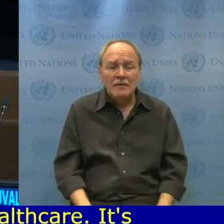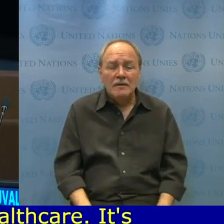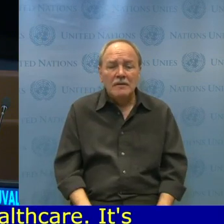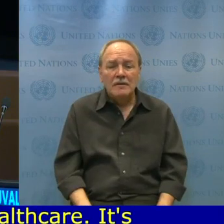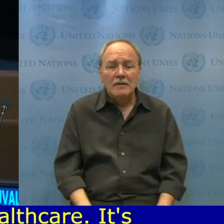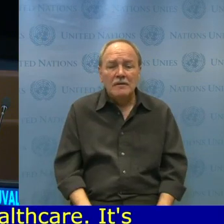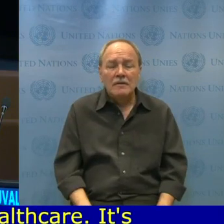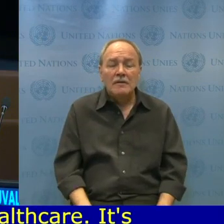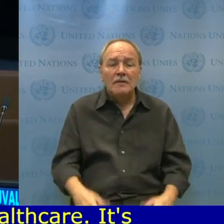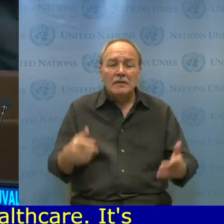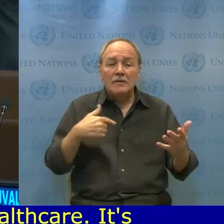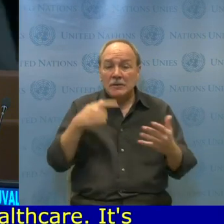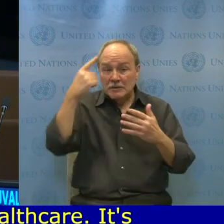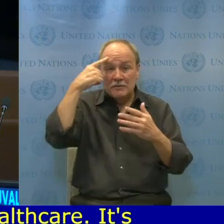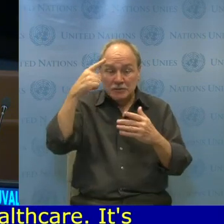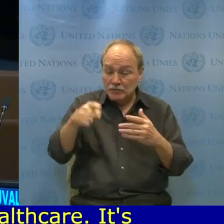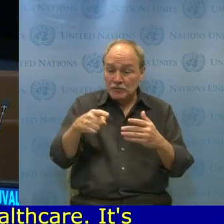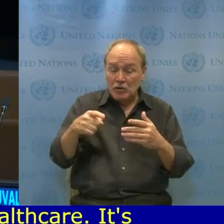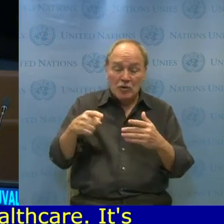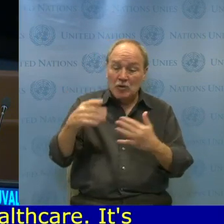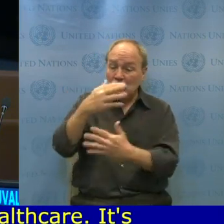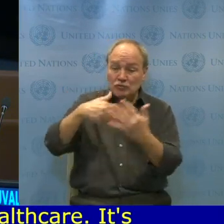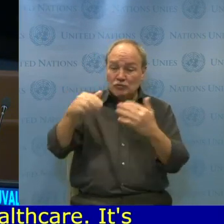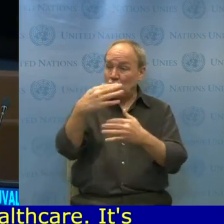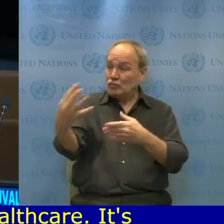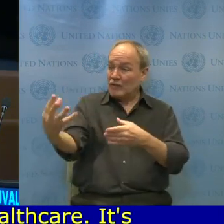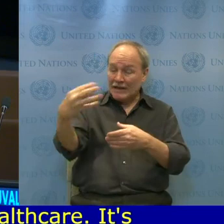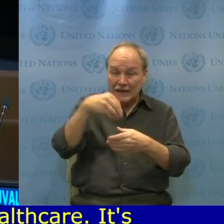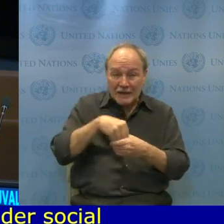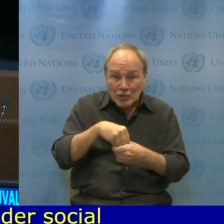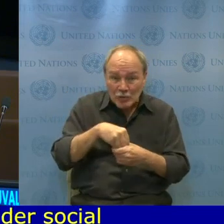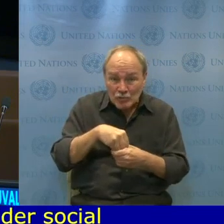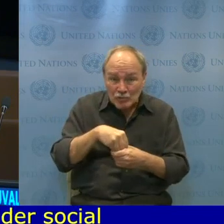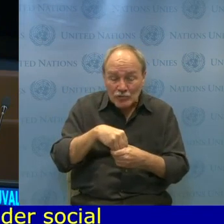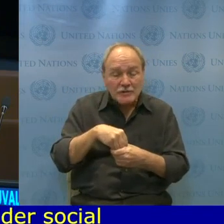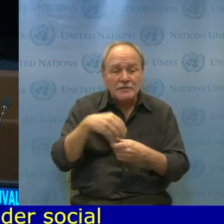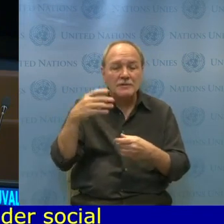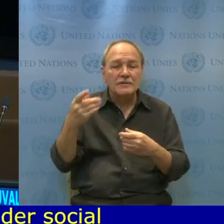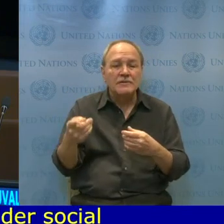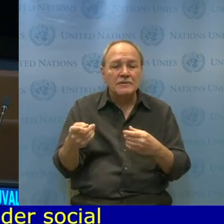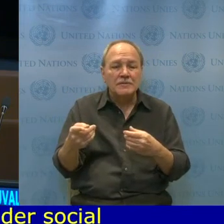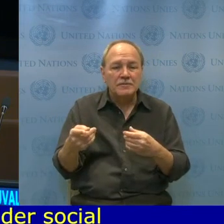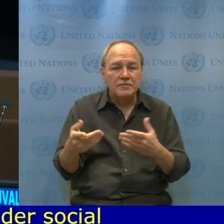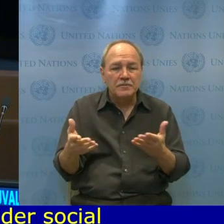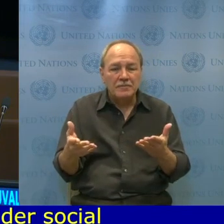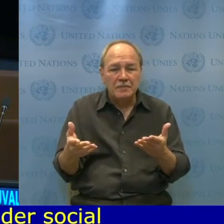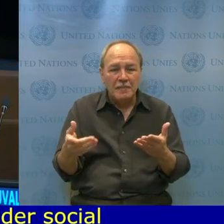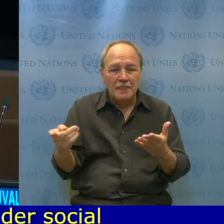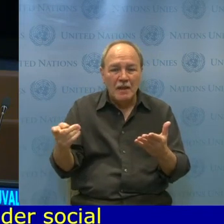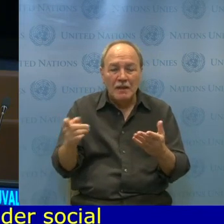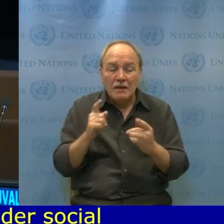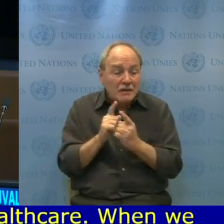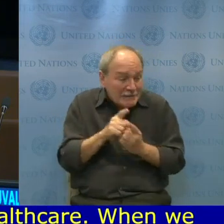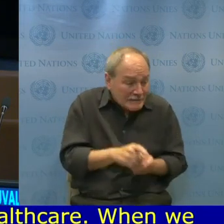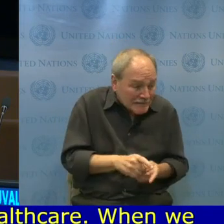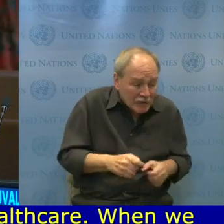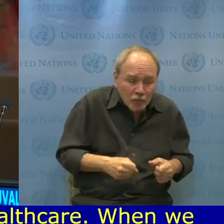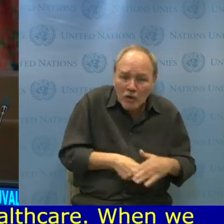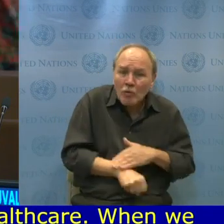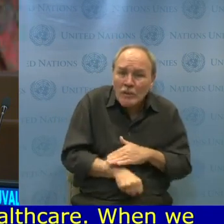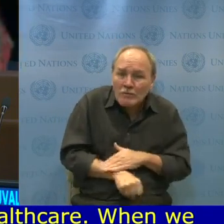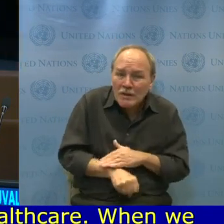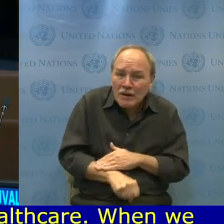talk social inclusion in particular, we cannot ignore the sexual and reproductive health rights in this context. Through